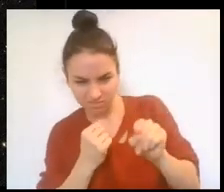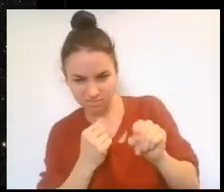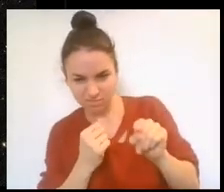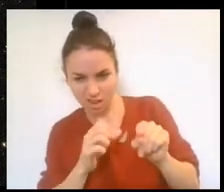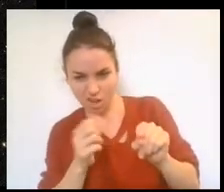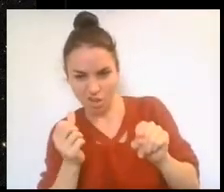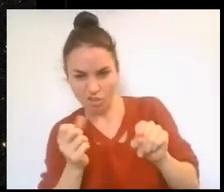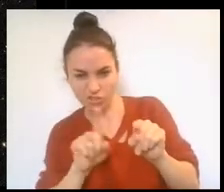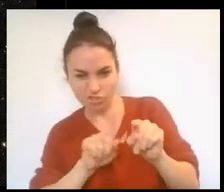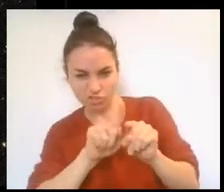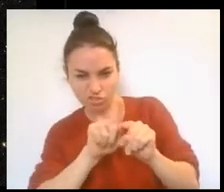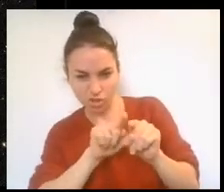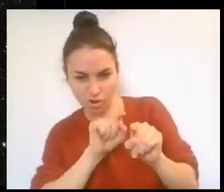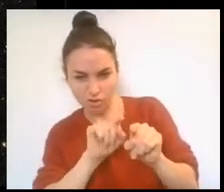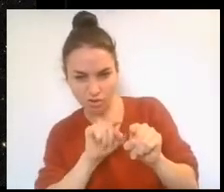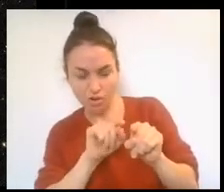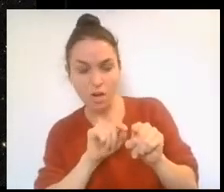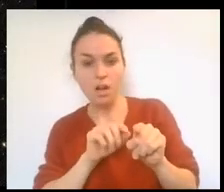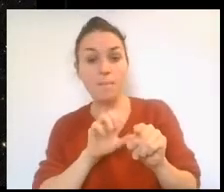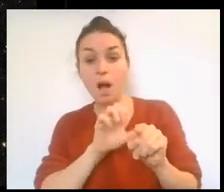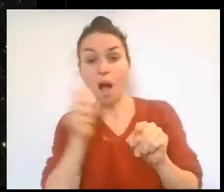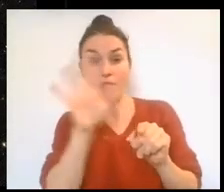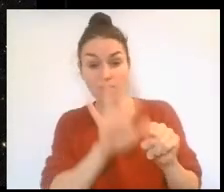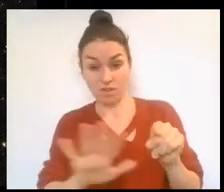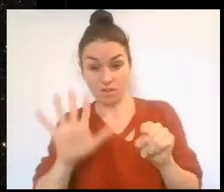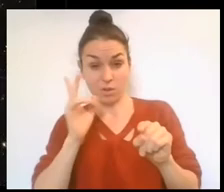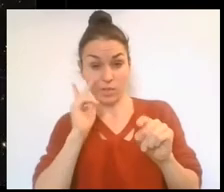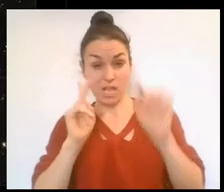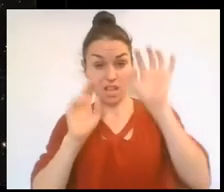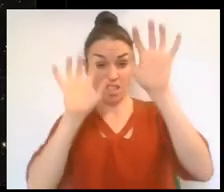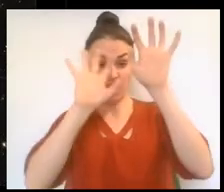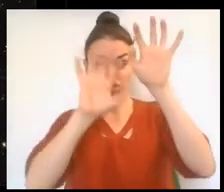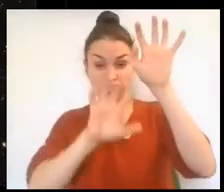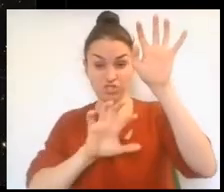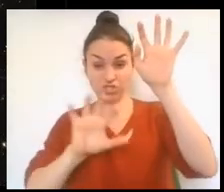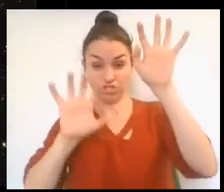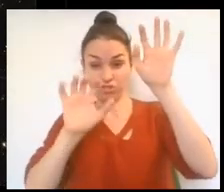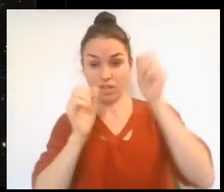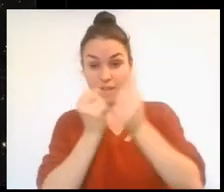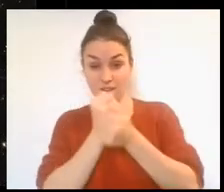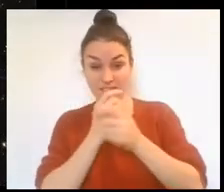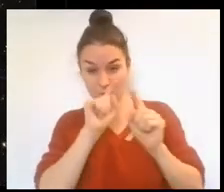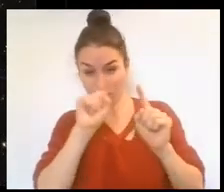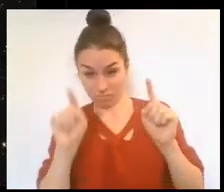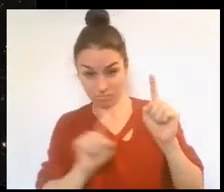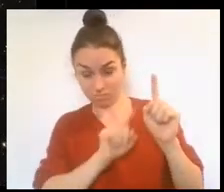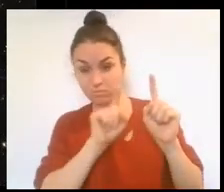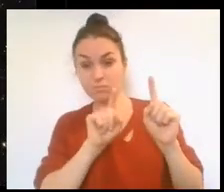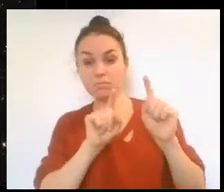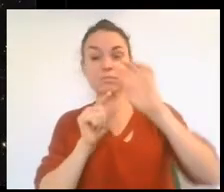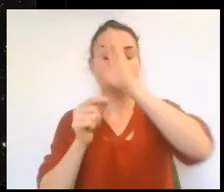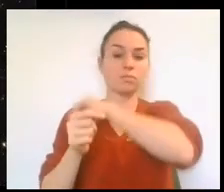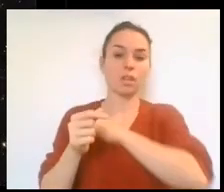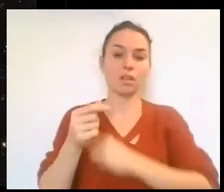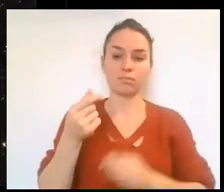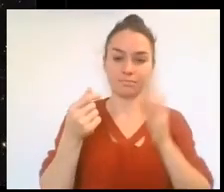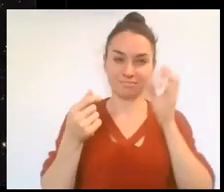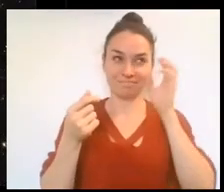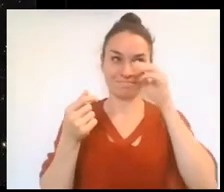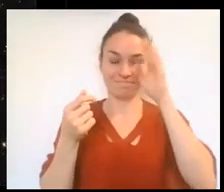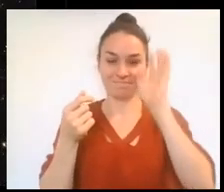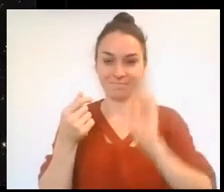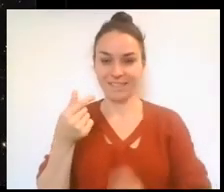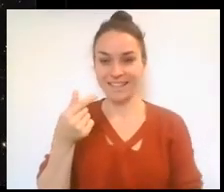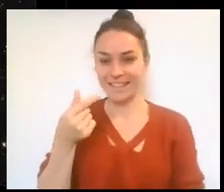But everything else that you see in this image are galaxies. Some as close as a billion